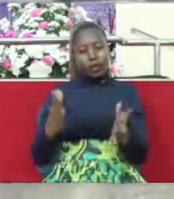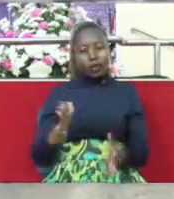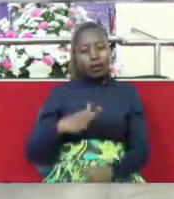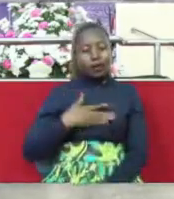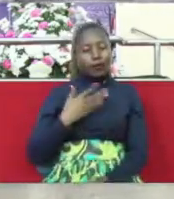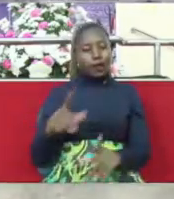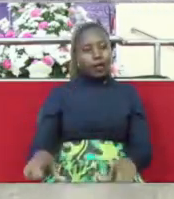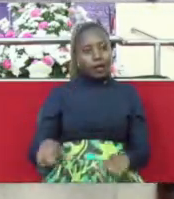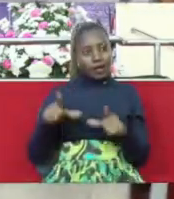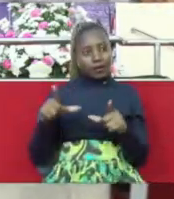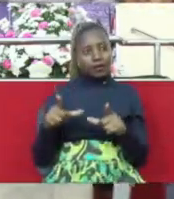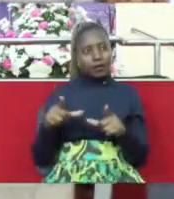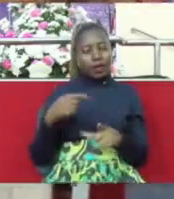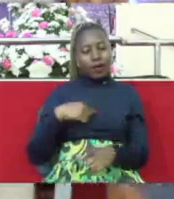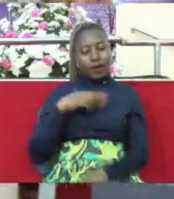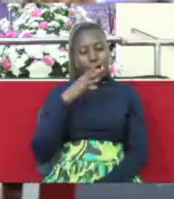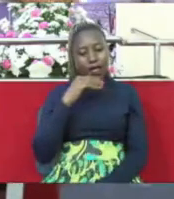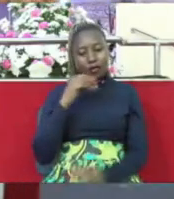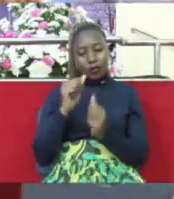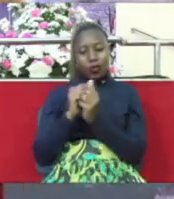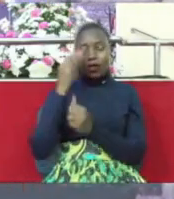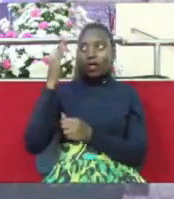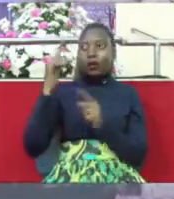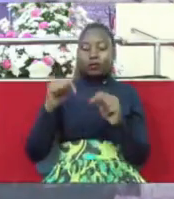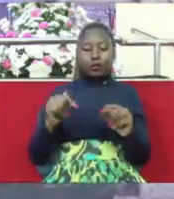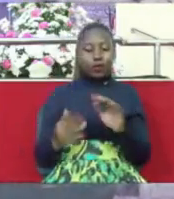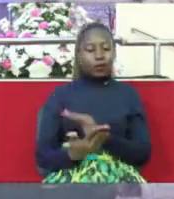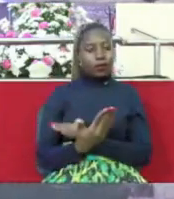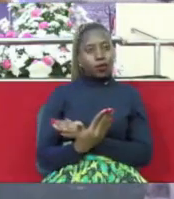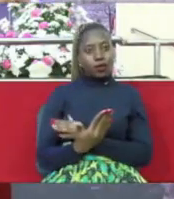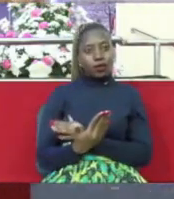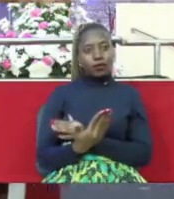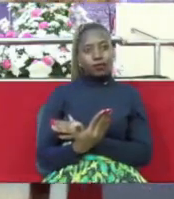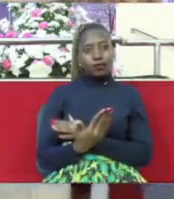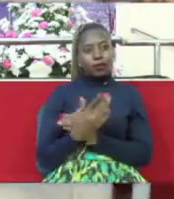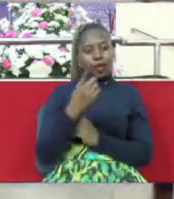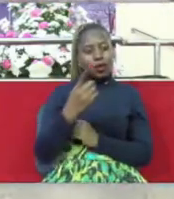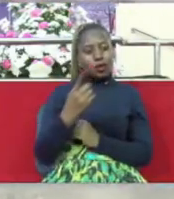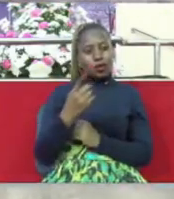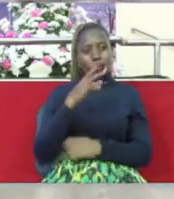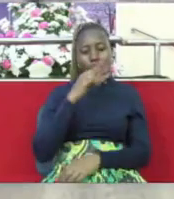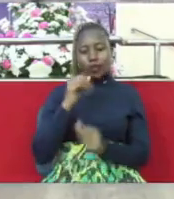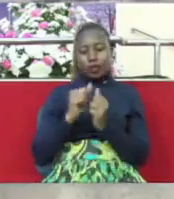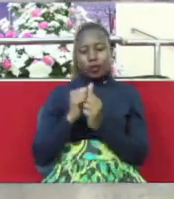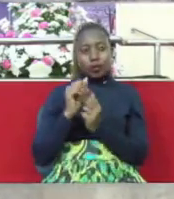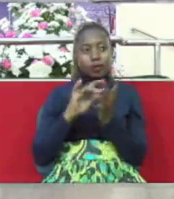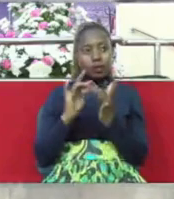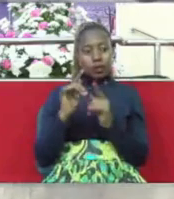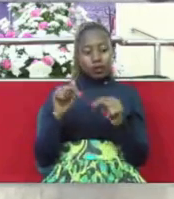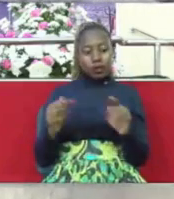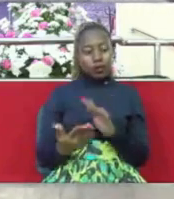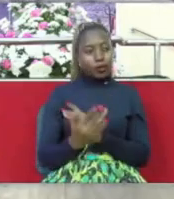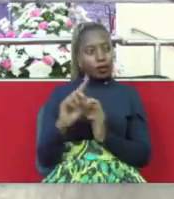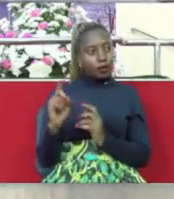wangu yupo. I spoke with him this morning. Kwamba niongee naye asubuhi ya leo. Did you speak with him this morning? Je, ulinena naye asubuhi?